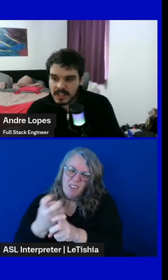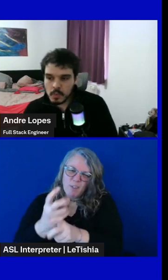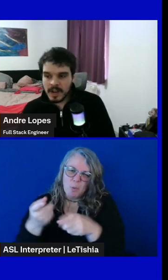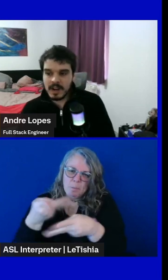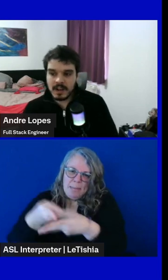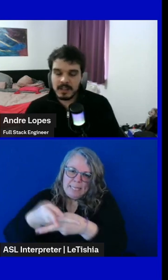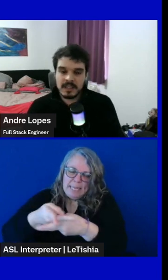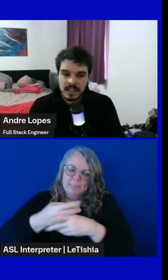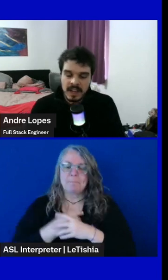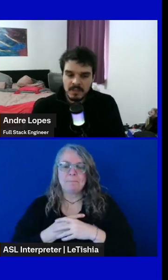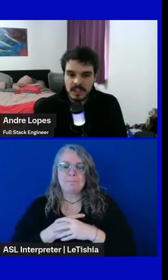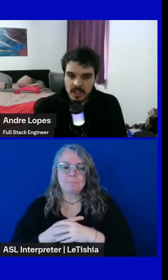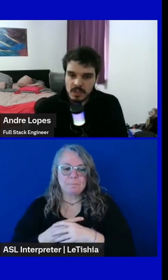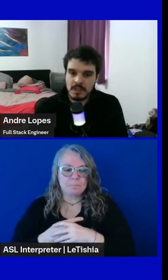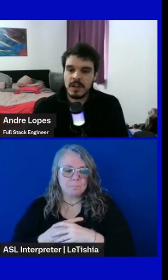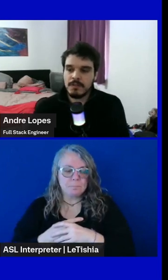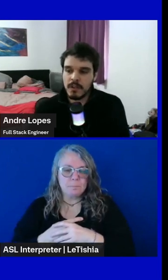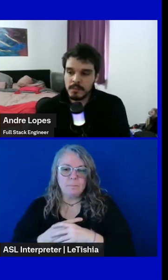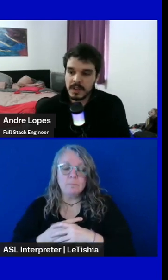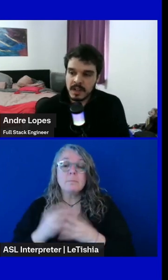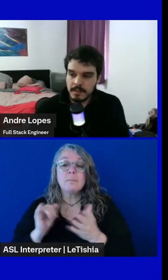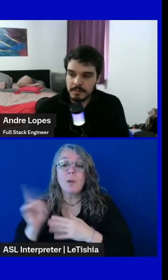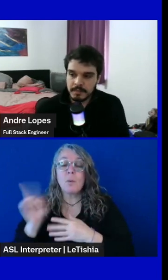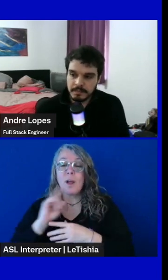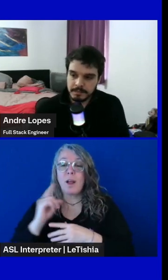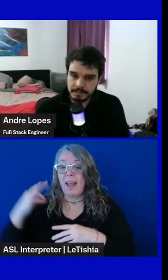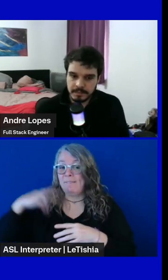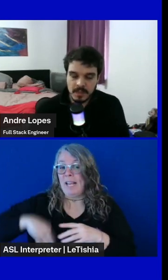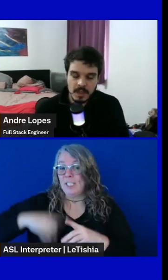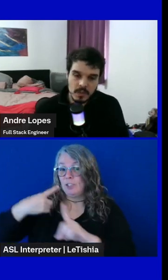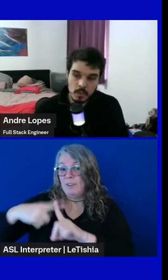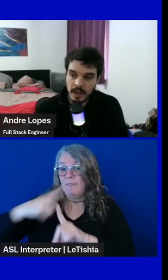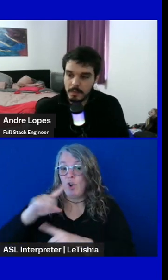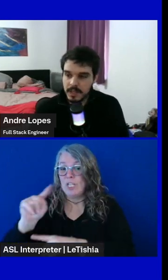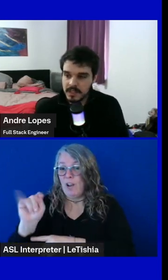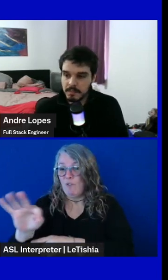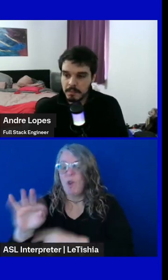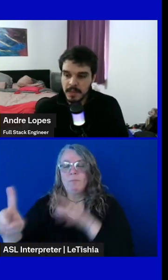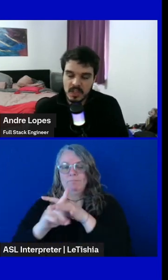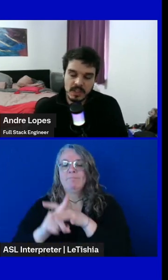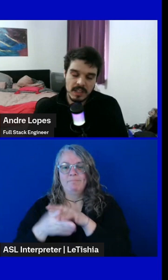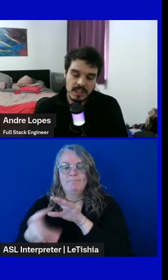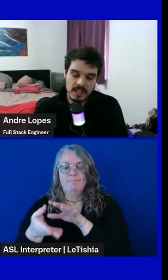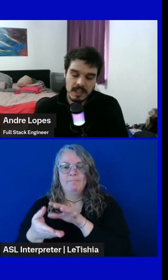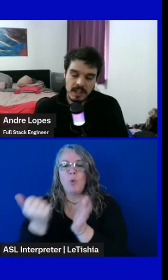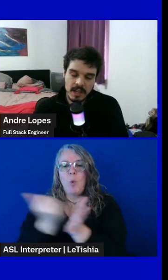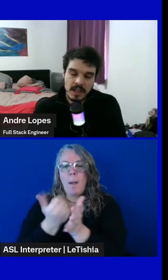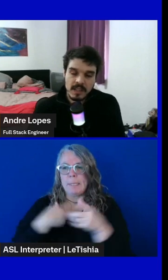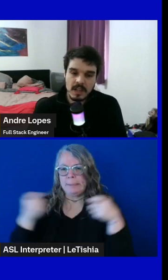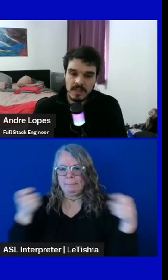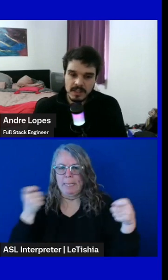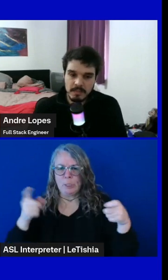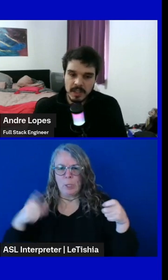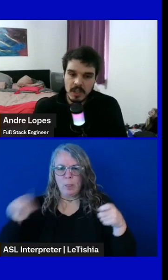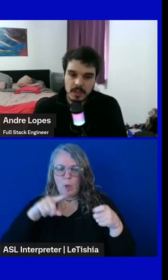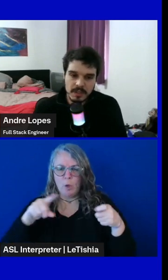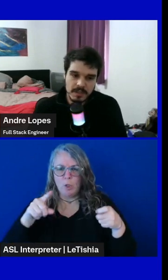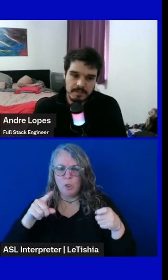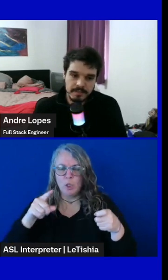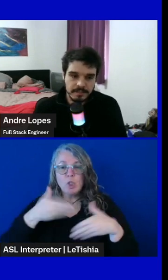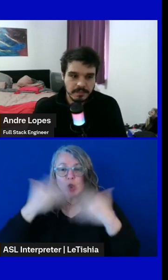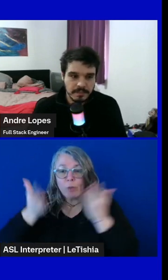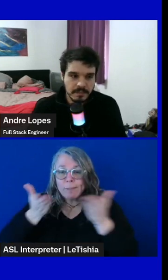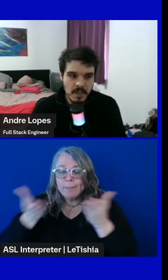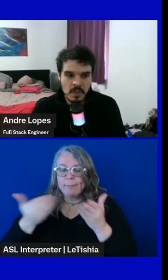And that's where the advantages of Terraform come to help us manage these serverless